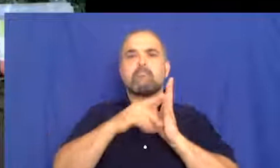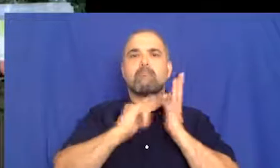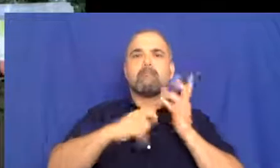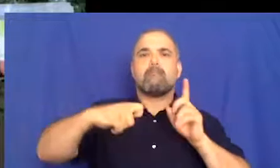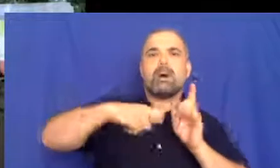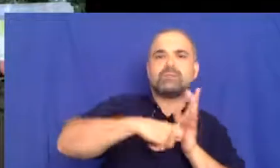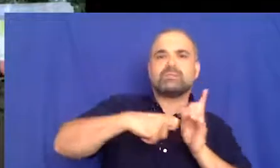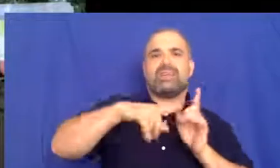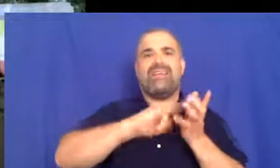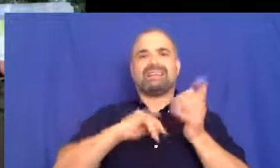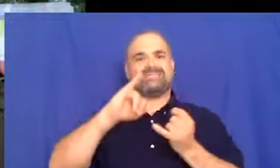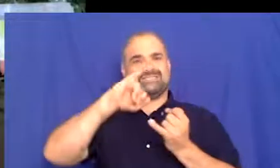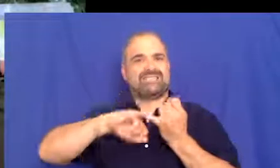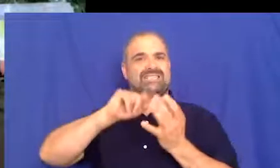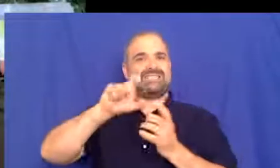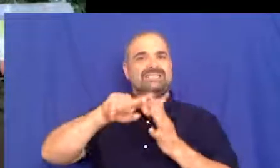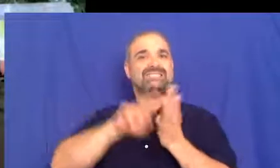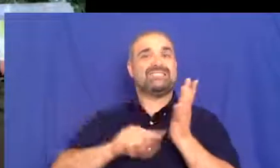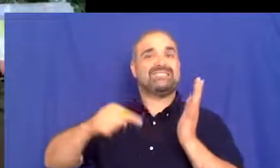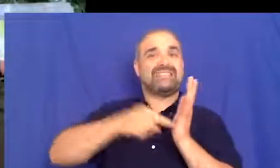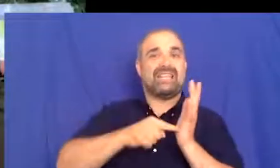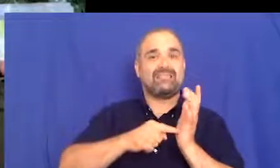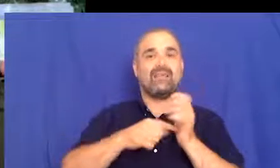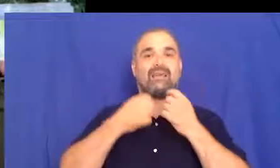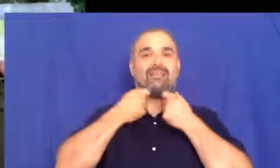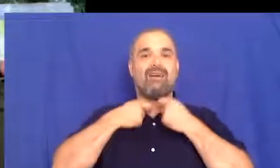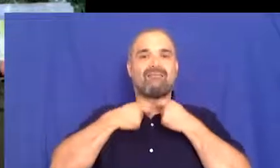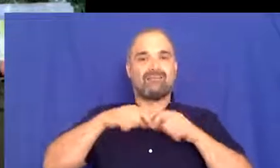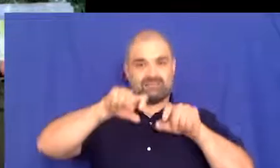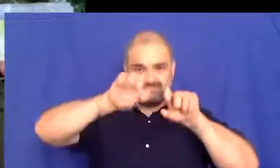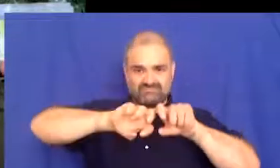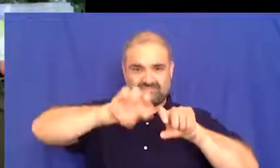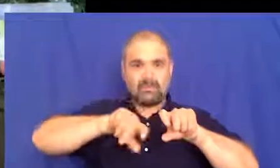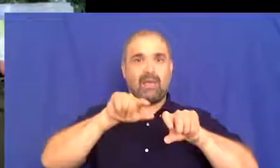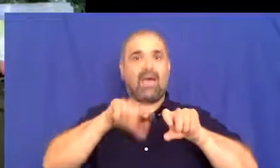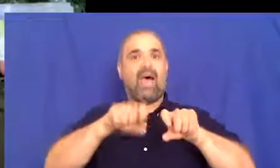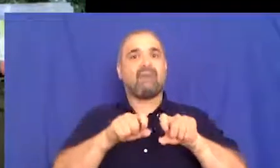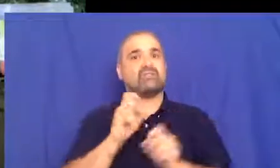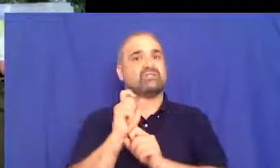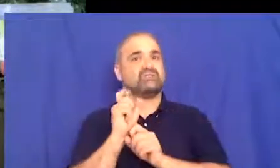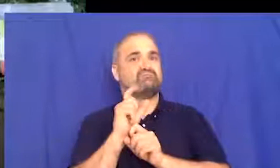either side, and they hold about 15 millilitres of spray. So quite a small amount of spray, but it's